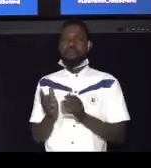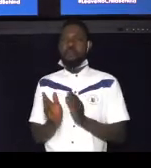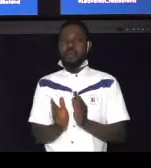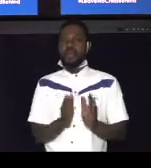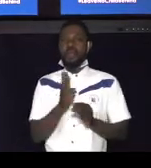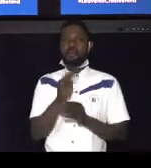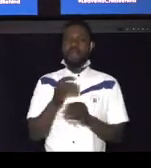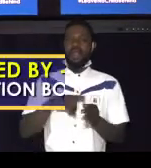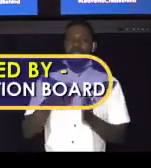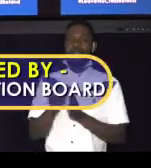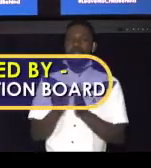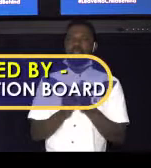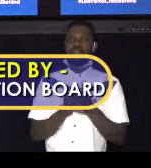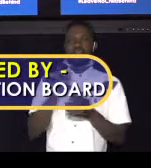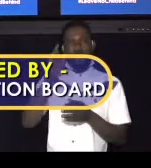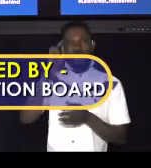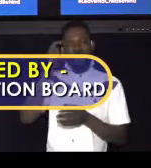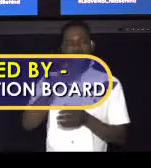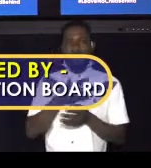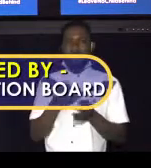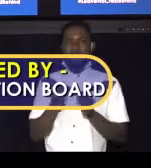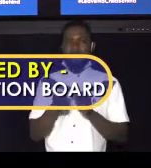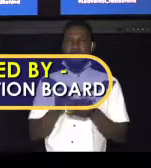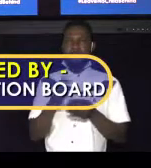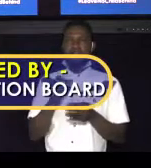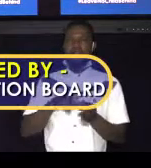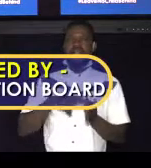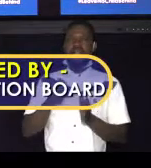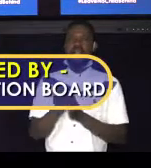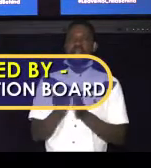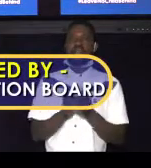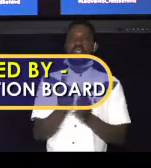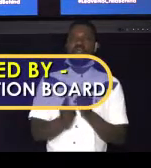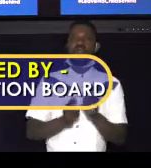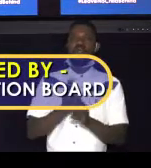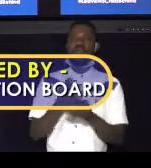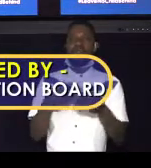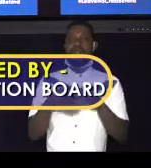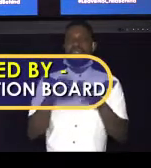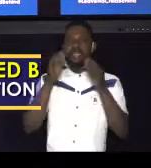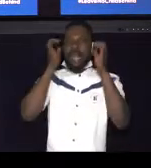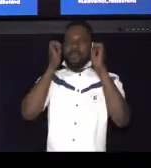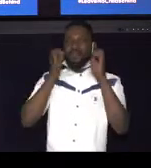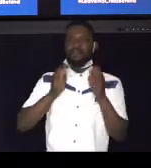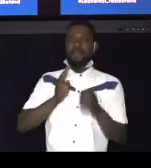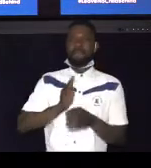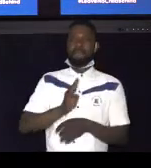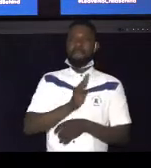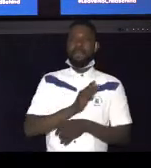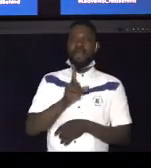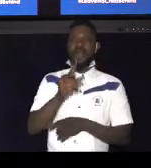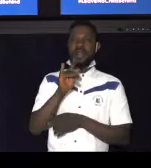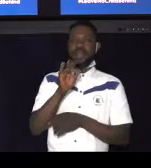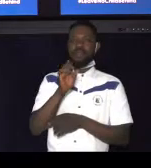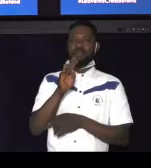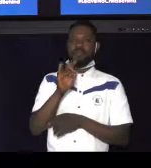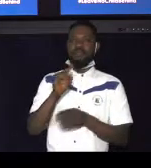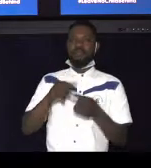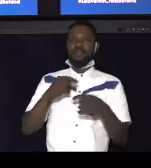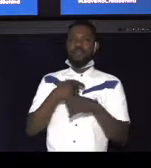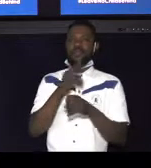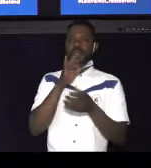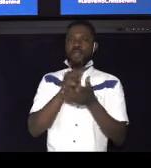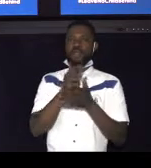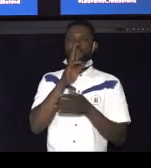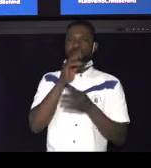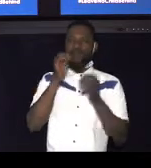State Government and packaged by Lagos State Universal Basic Education Board, LASUBEB. It is to ensure that